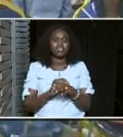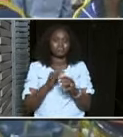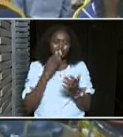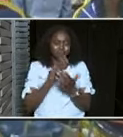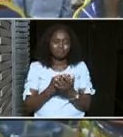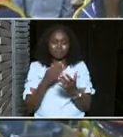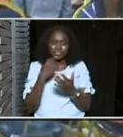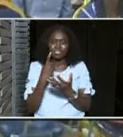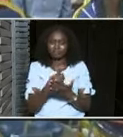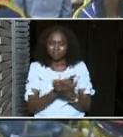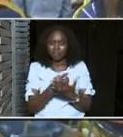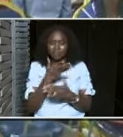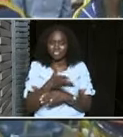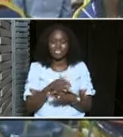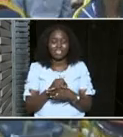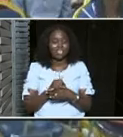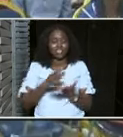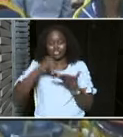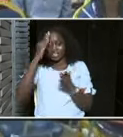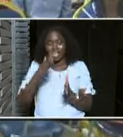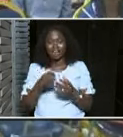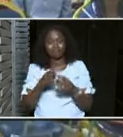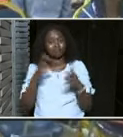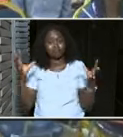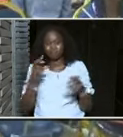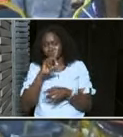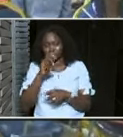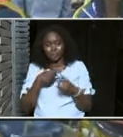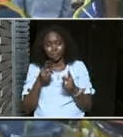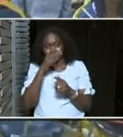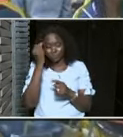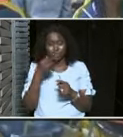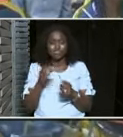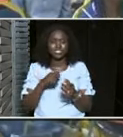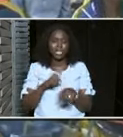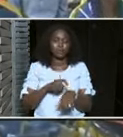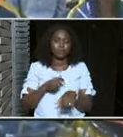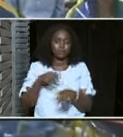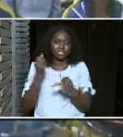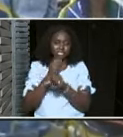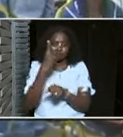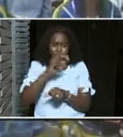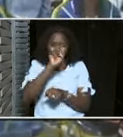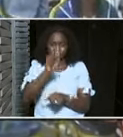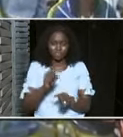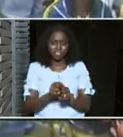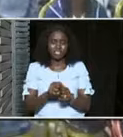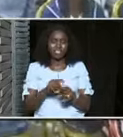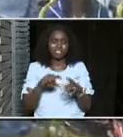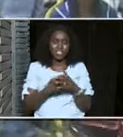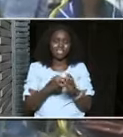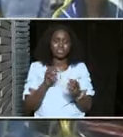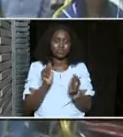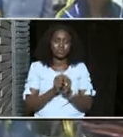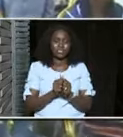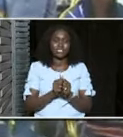conversation there. The students actually have a bunch of questions, but because of time, we'll just take two questions. I'm starting with Mansur. Mansur, please go ahead with